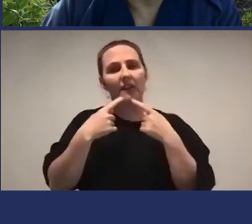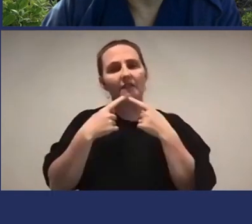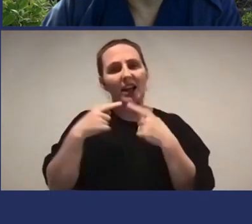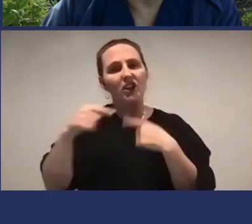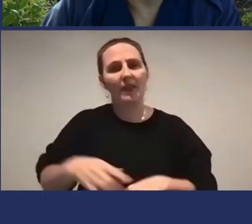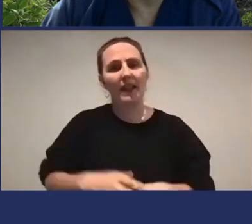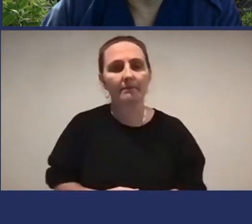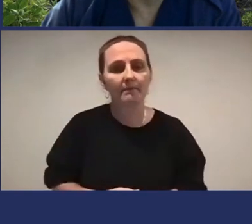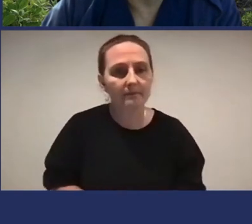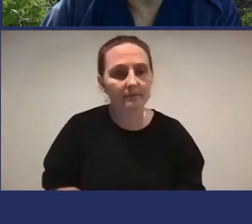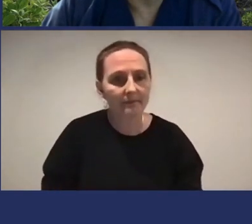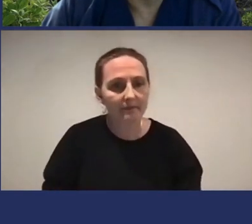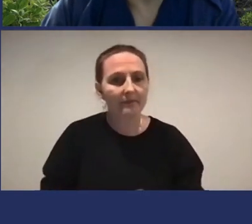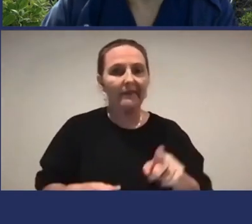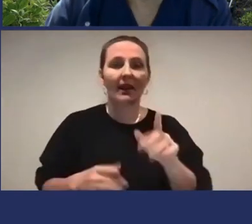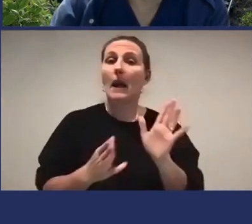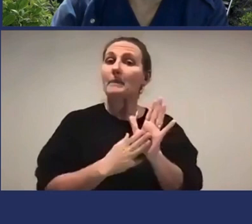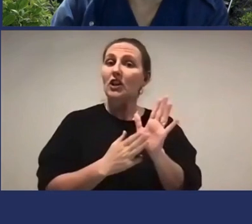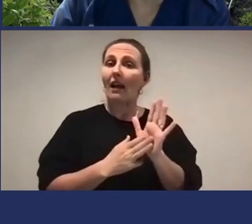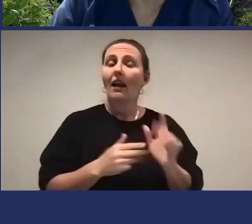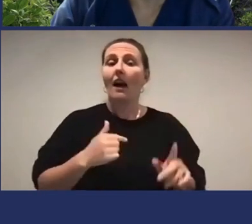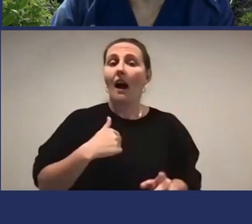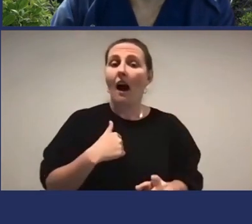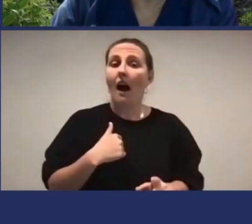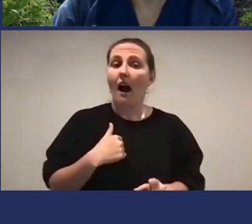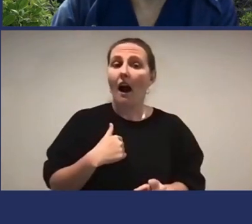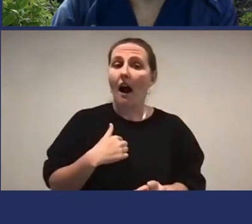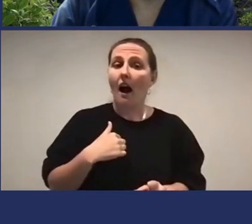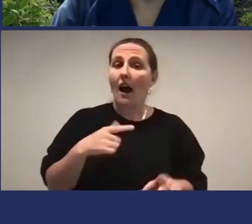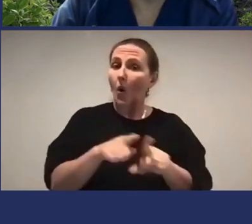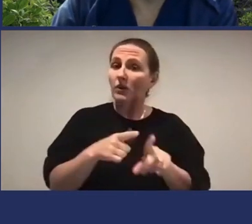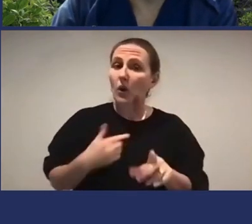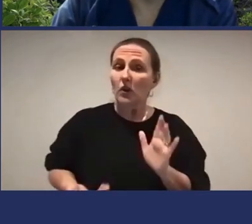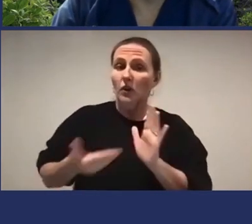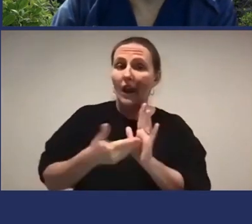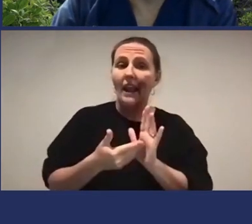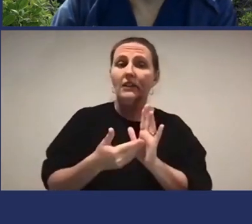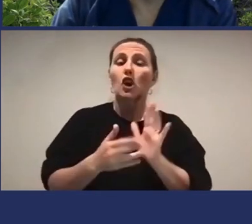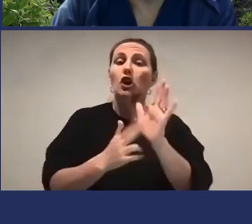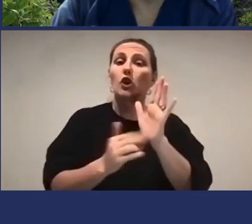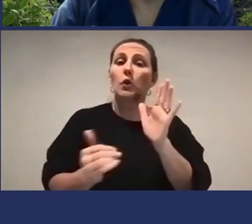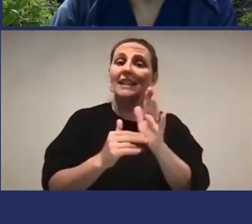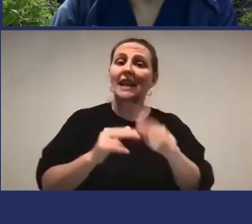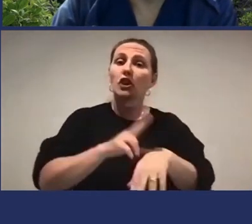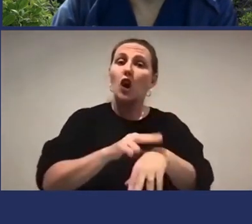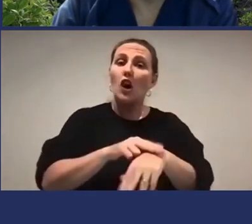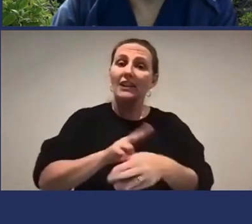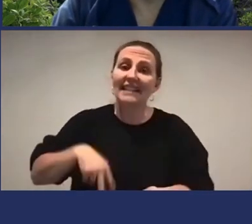just jump in with a plug for the New Zealand Doctors Stand Up for Vaccination. That site has just been